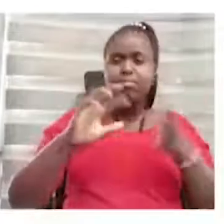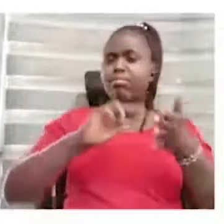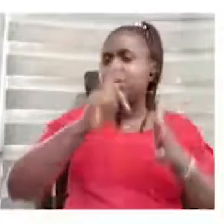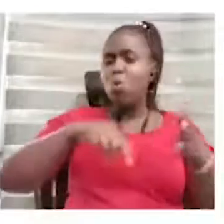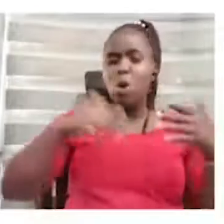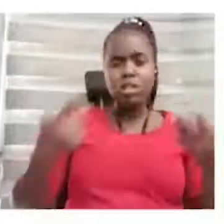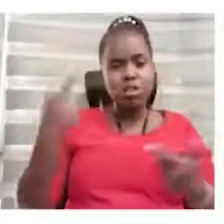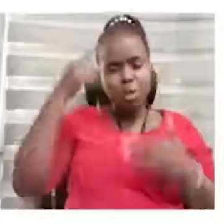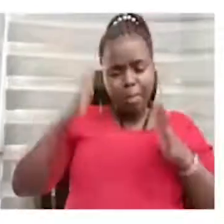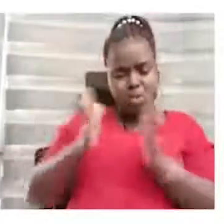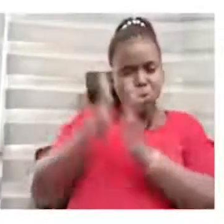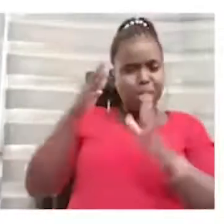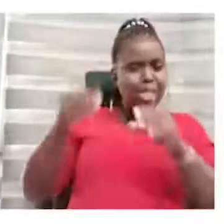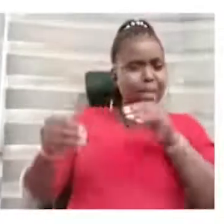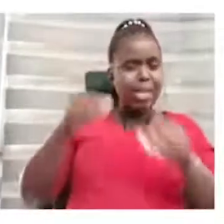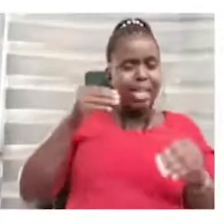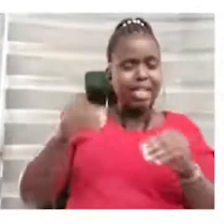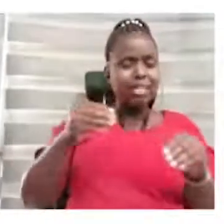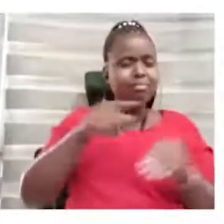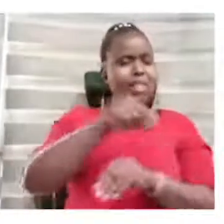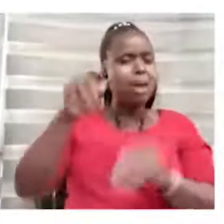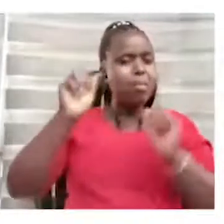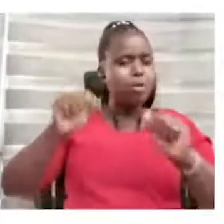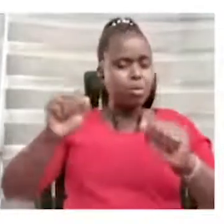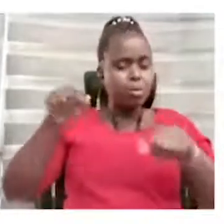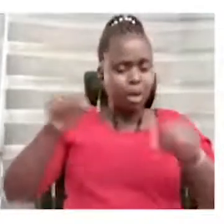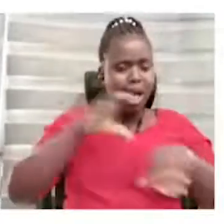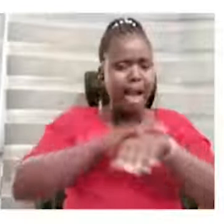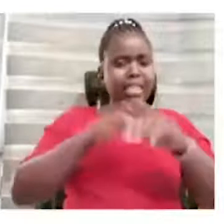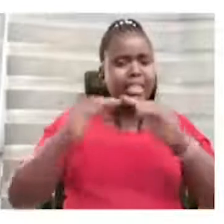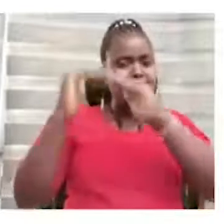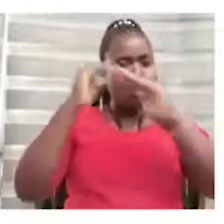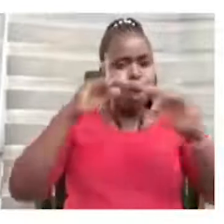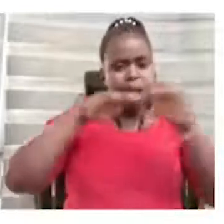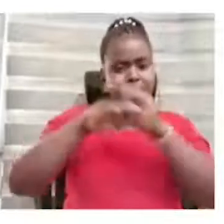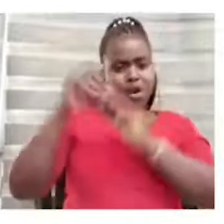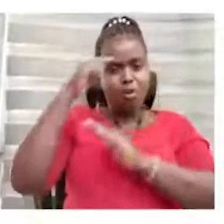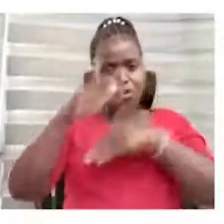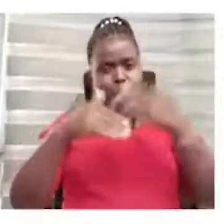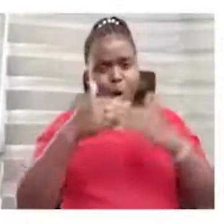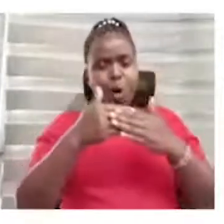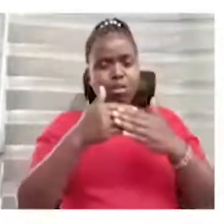with disabilities? How can they get equal access to all the technologies, all the digital media,